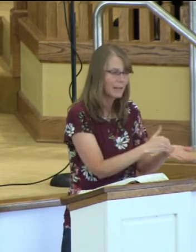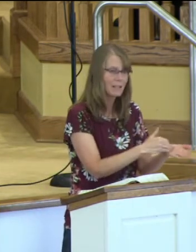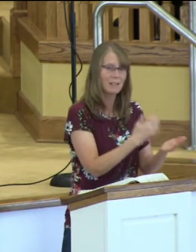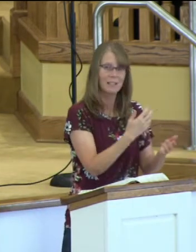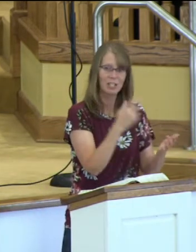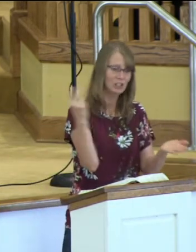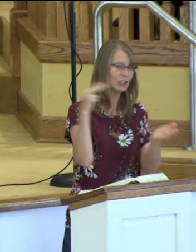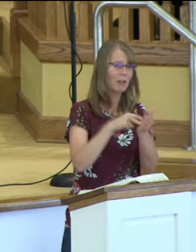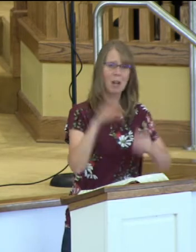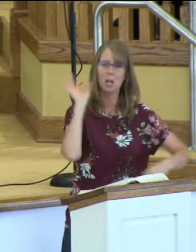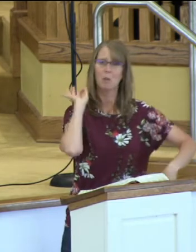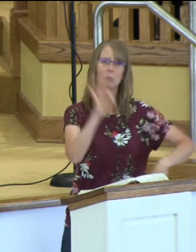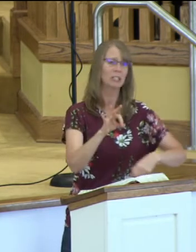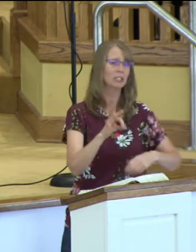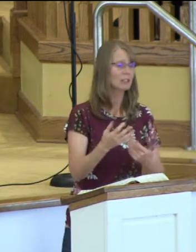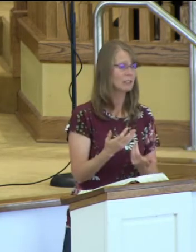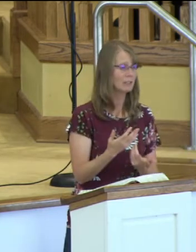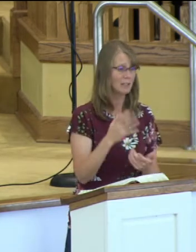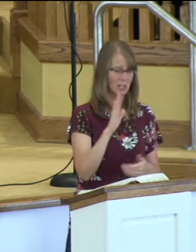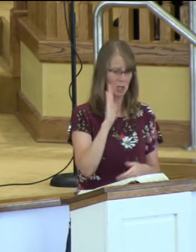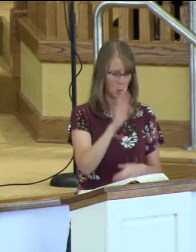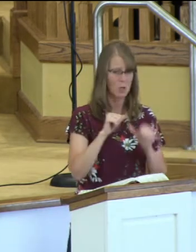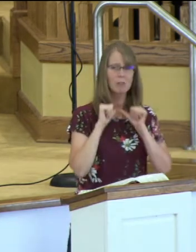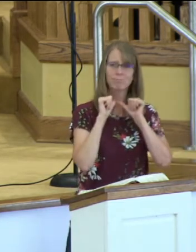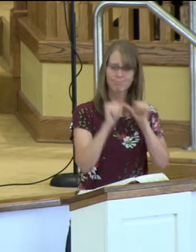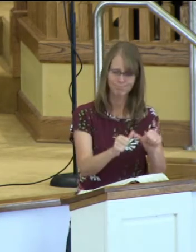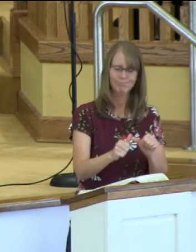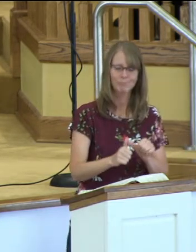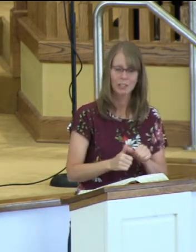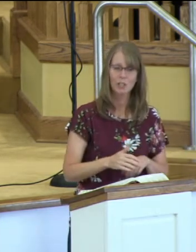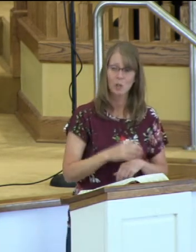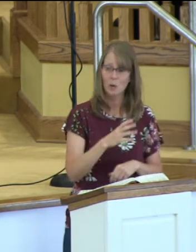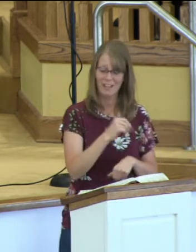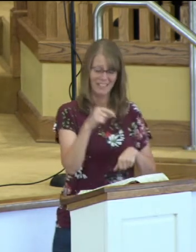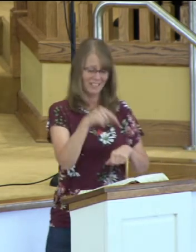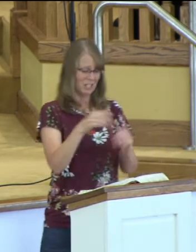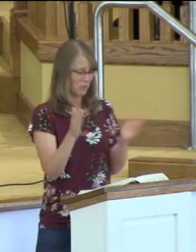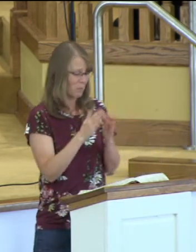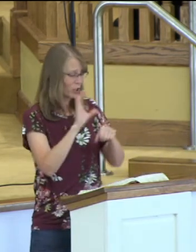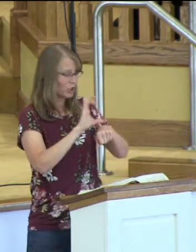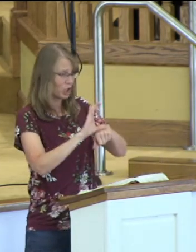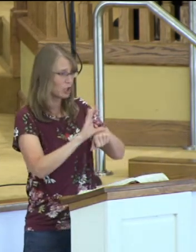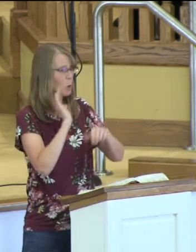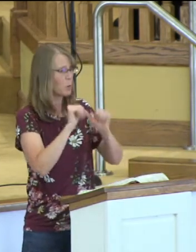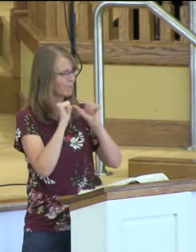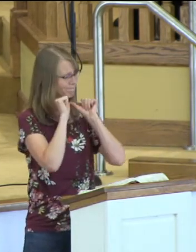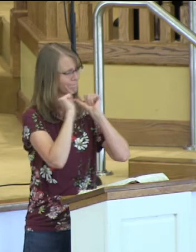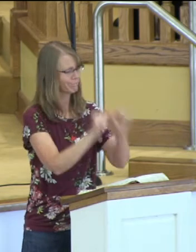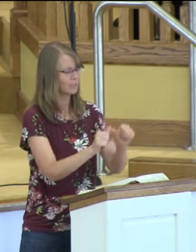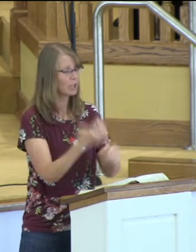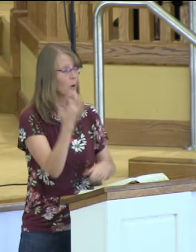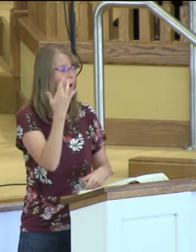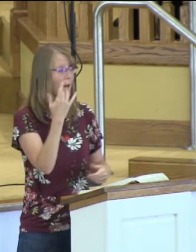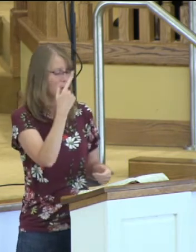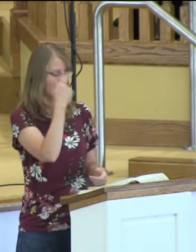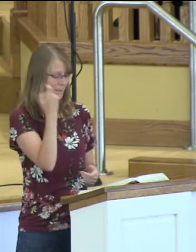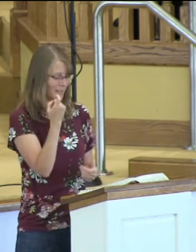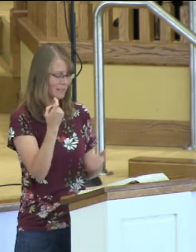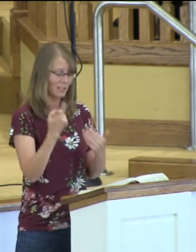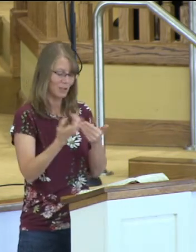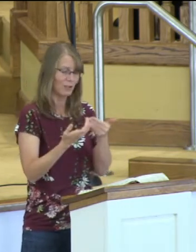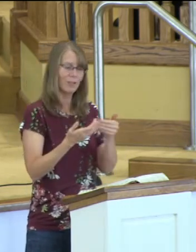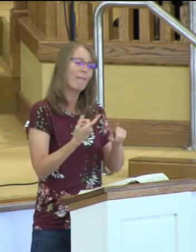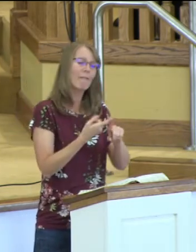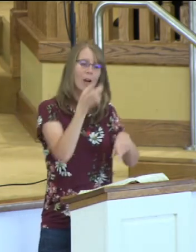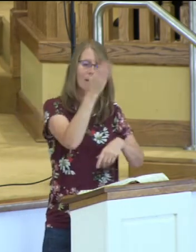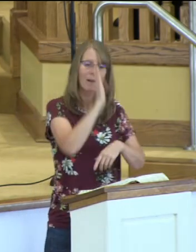on. This message, this church, if you would, it would continue on. Why? Because it is of God.